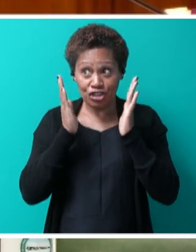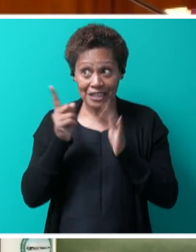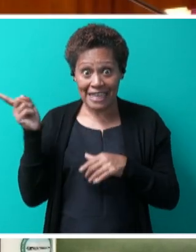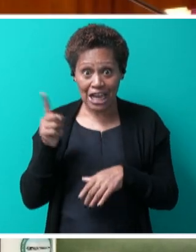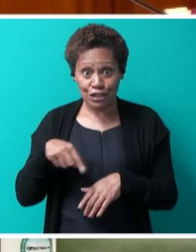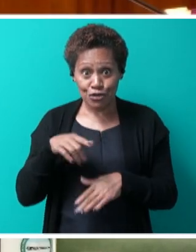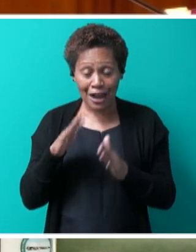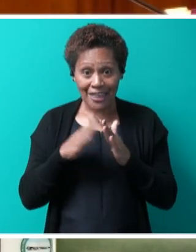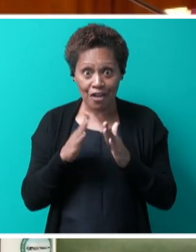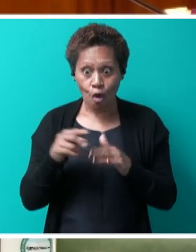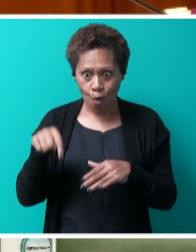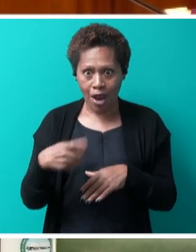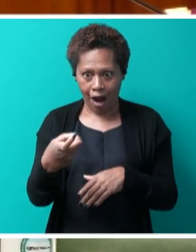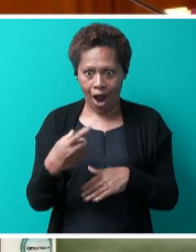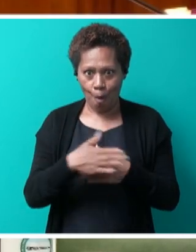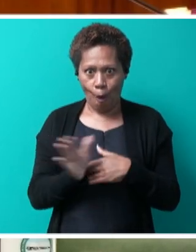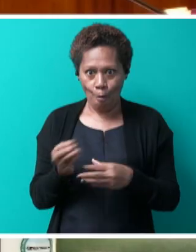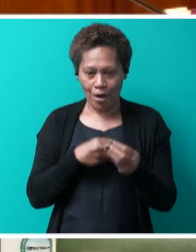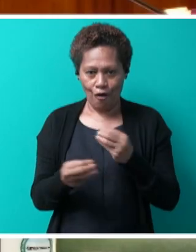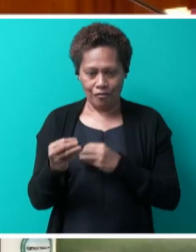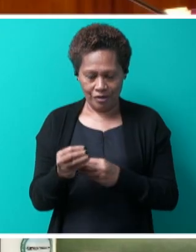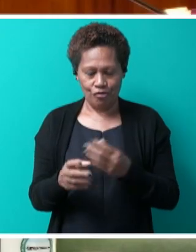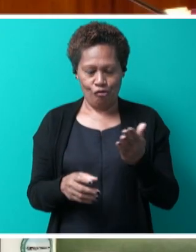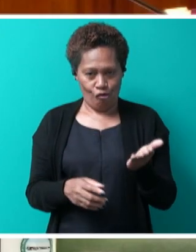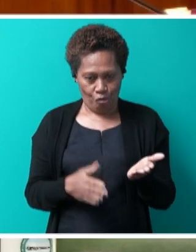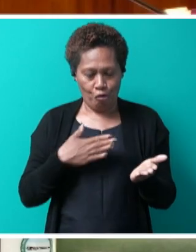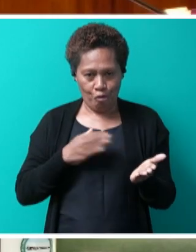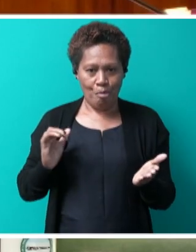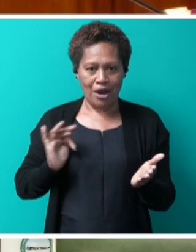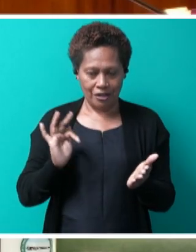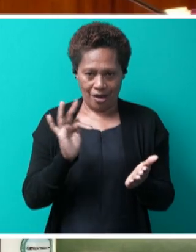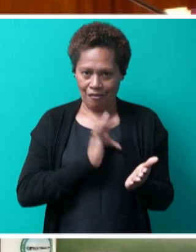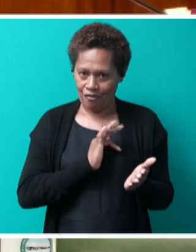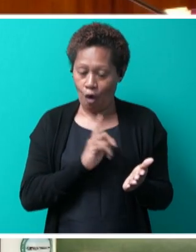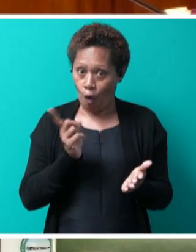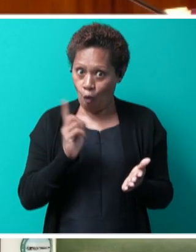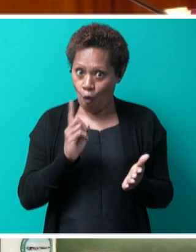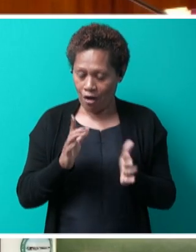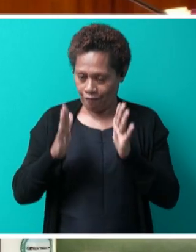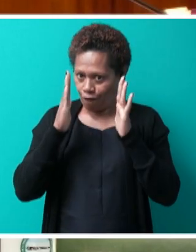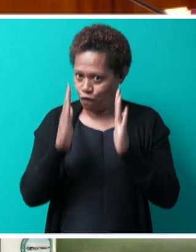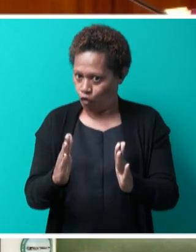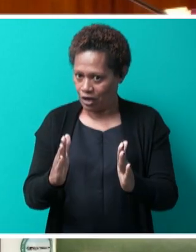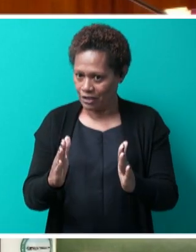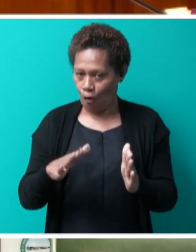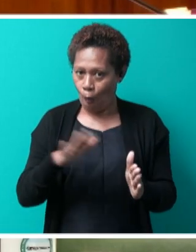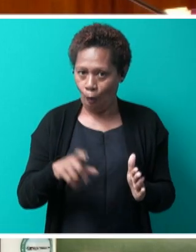ministry sang nangangande ni leni bunwa sa rui mbimbi mendo sotavi. Kapag kina nangono ni bakro ni dang